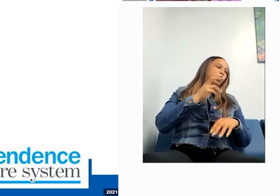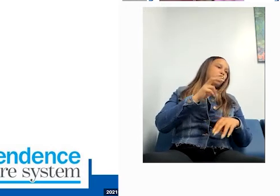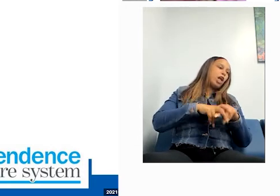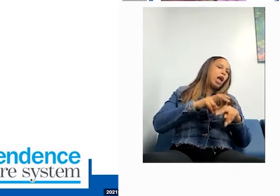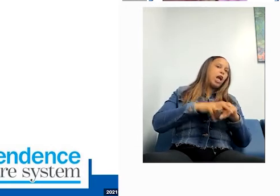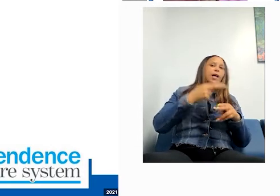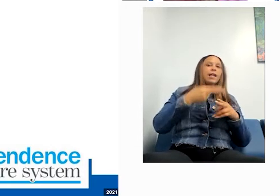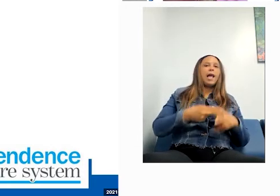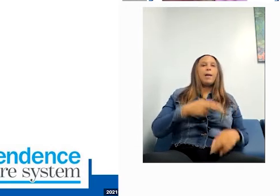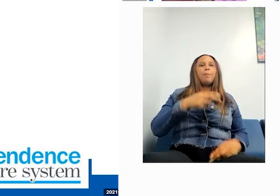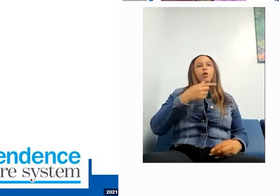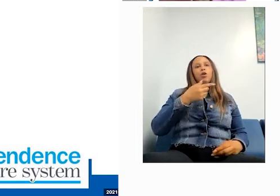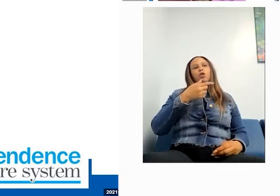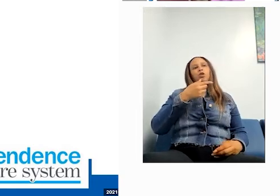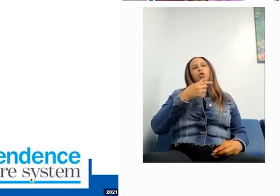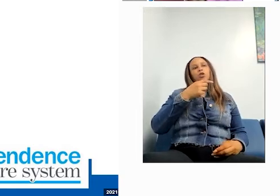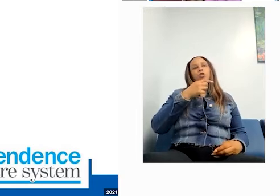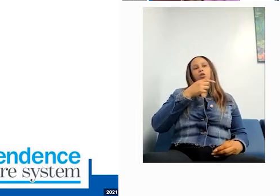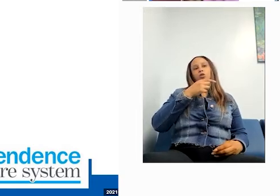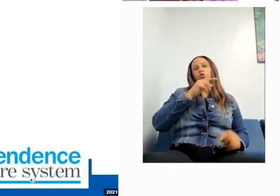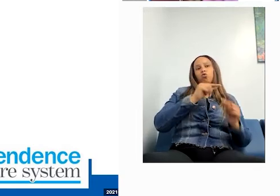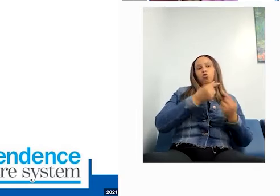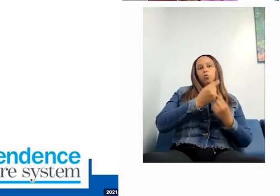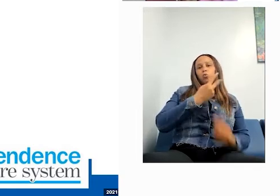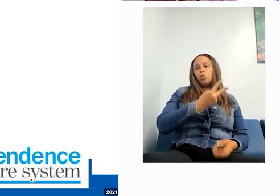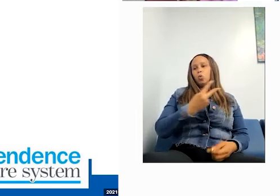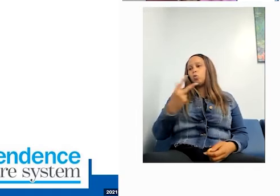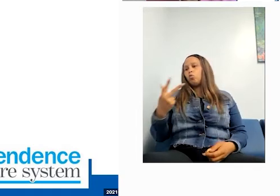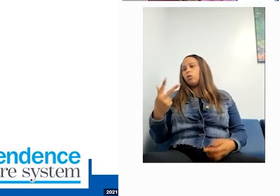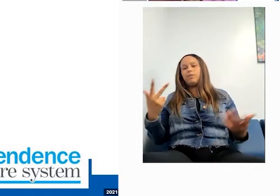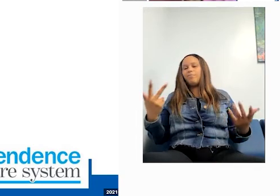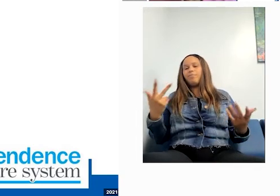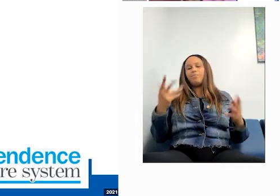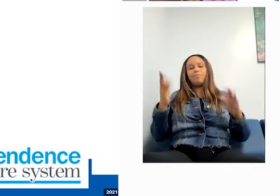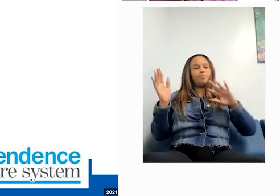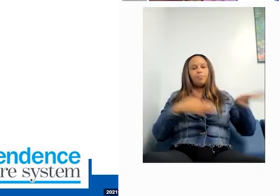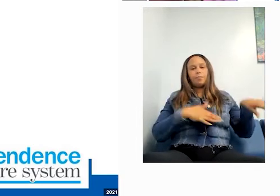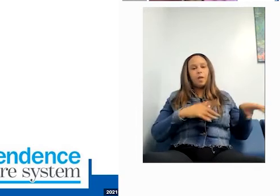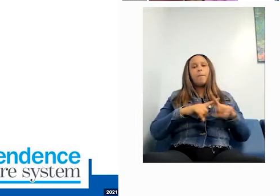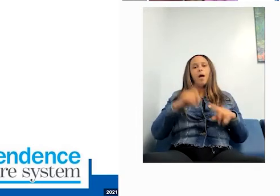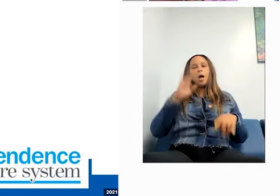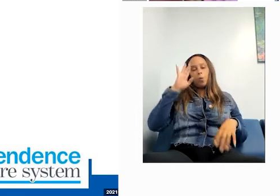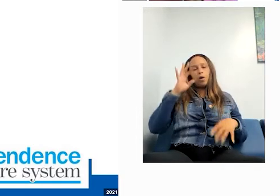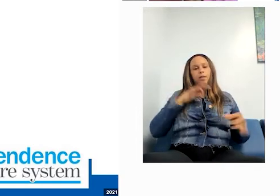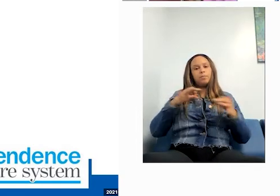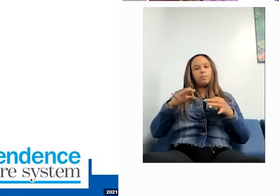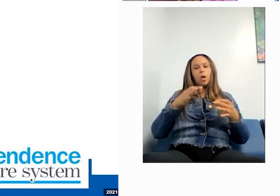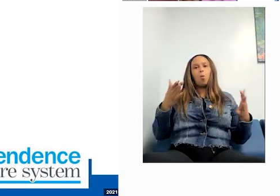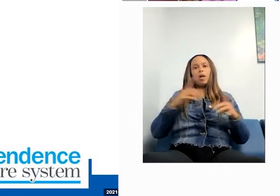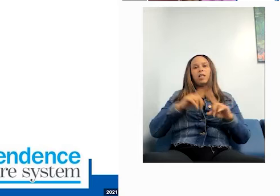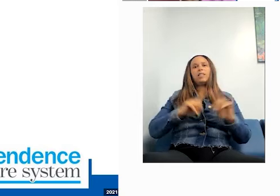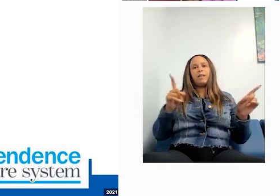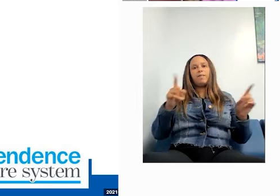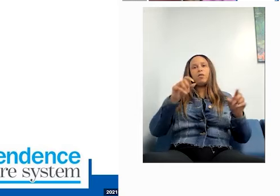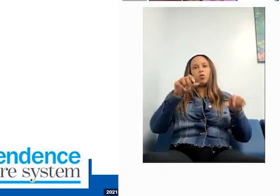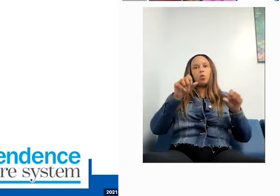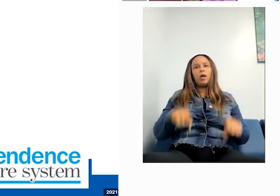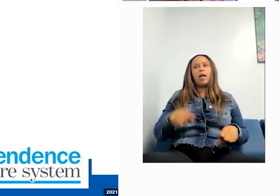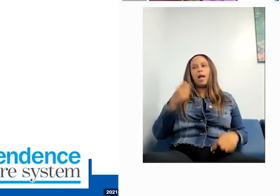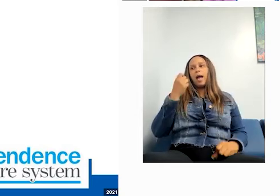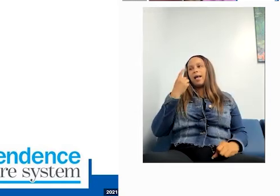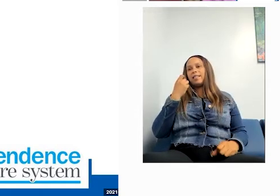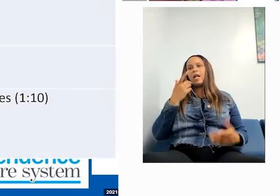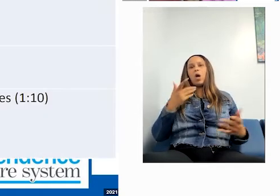3s, but I will give you a couple of feature differentiation so that you can become a more